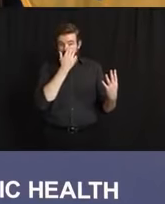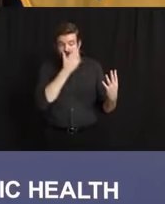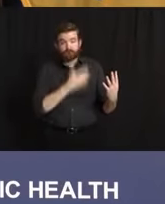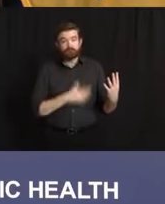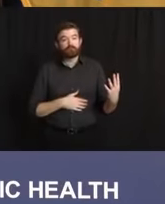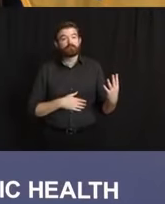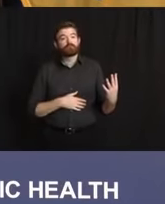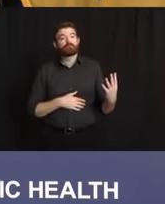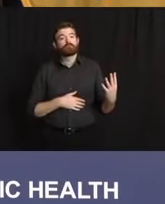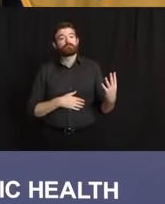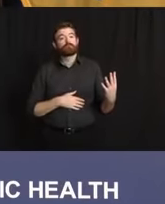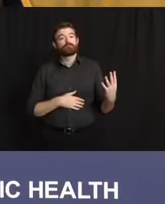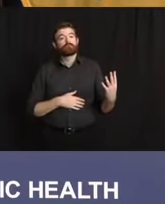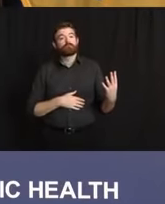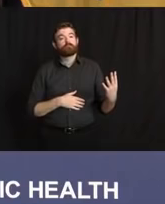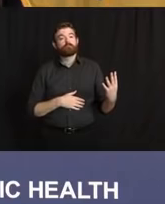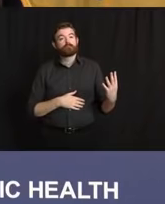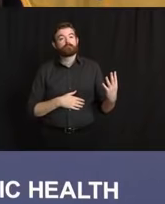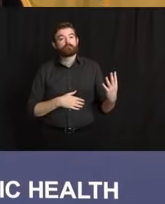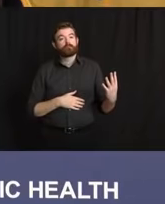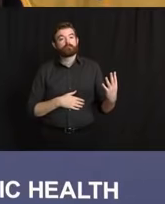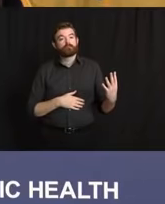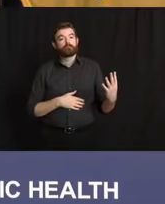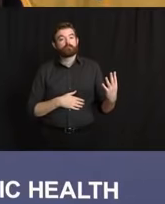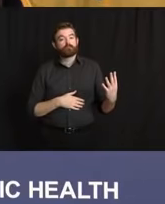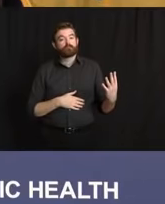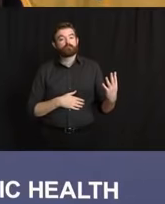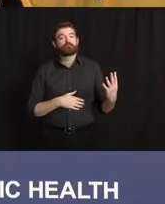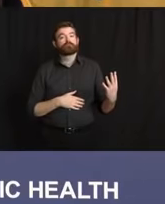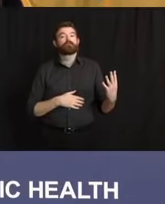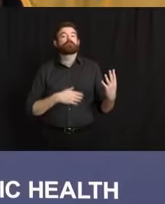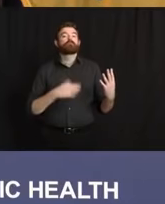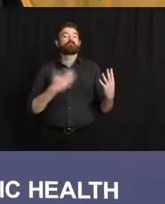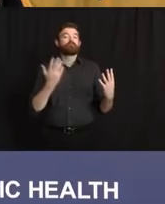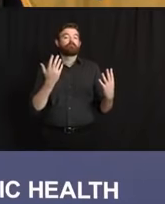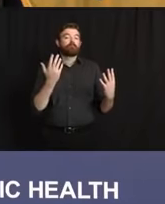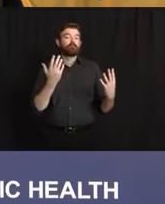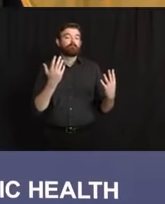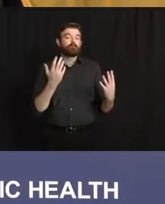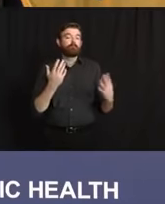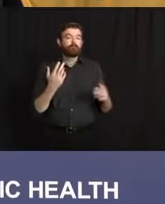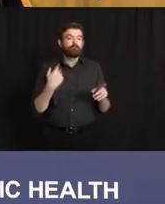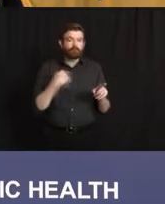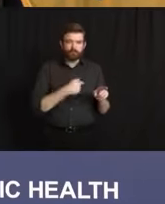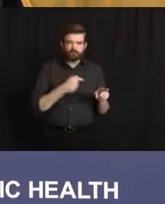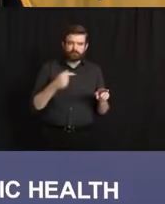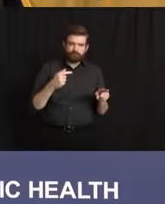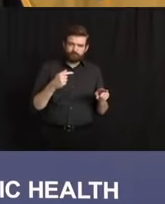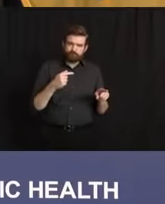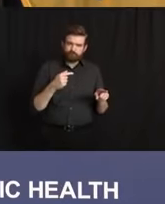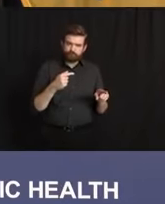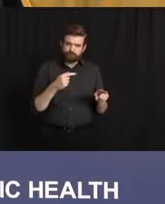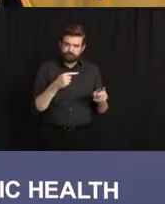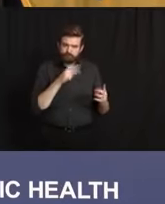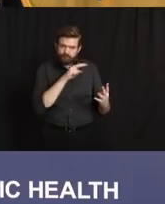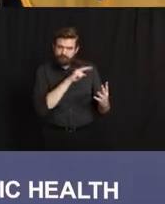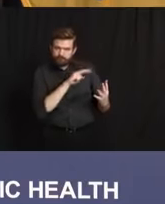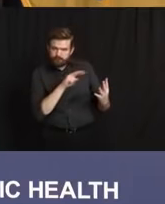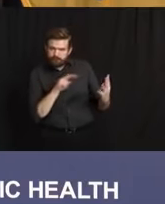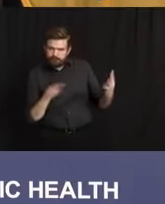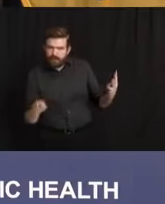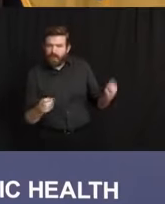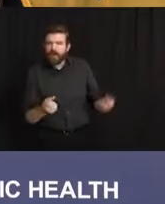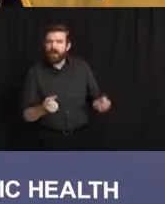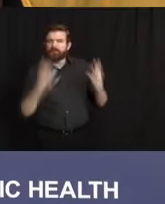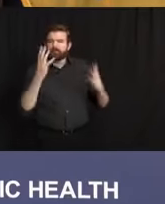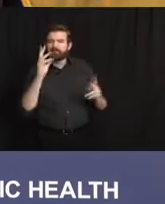was on June 15th. What's the rate of transmission today, or as of yesterday, I guess? And how many people are new folks are in the hospital?